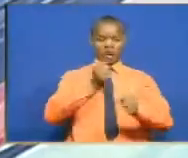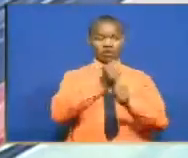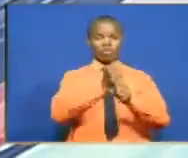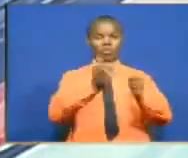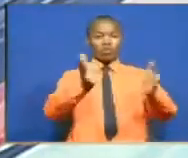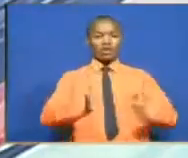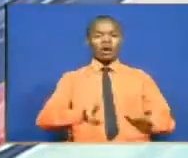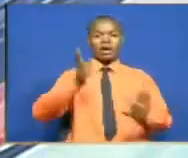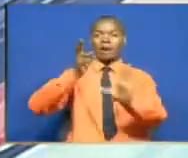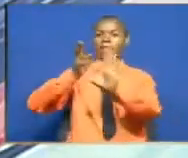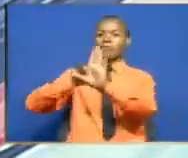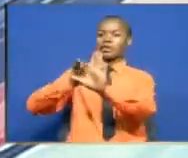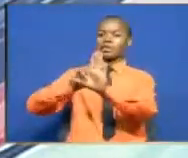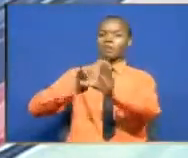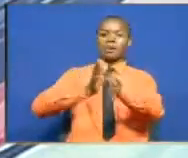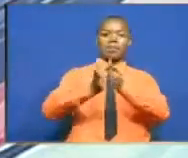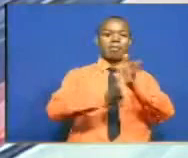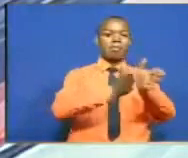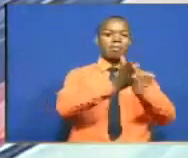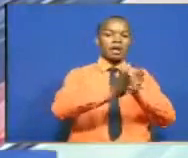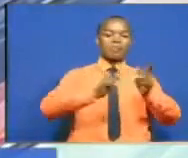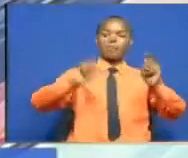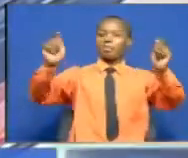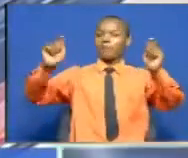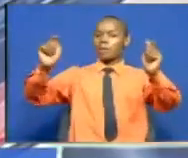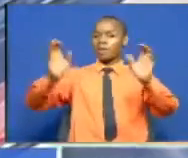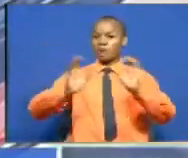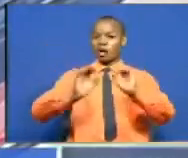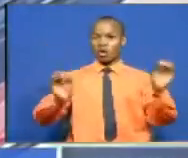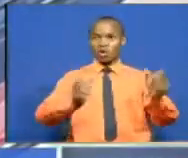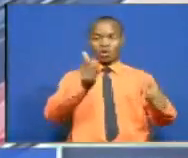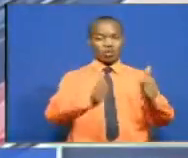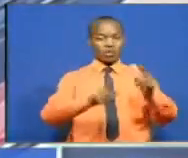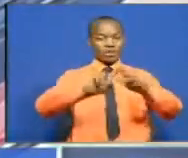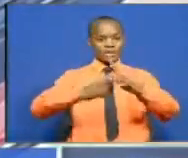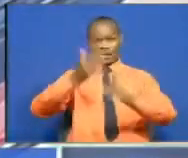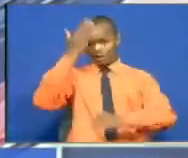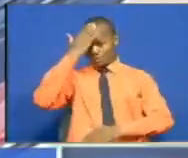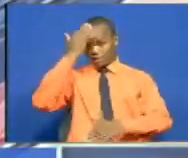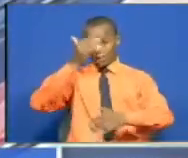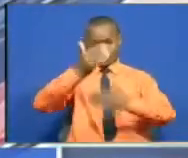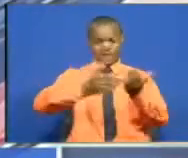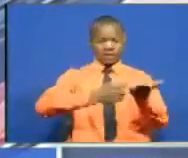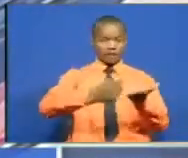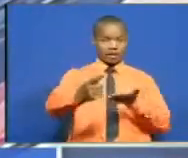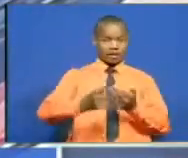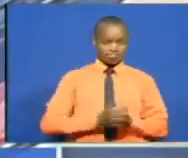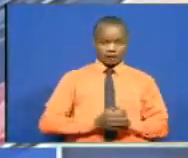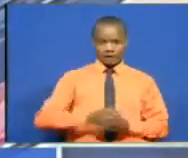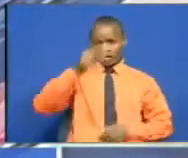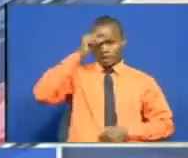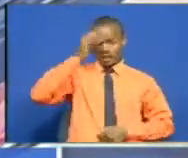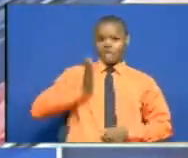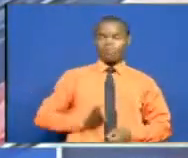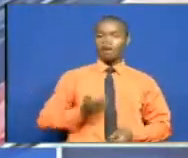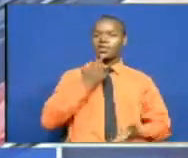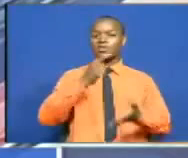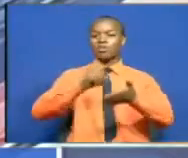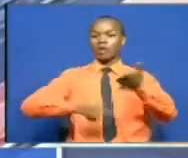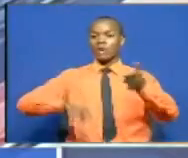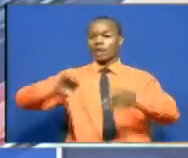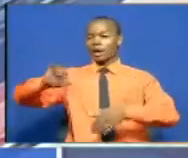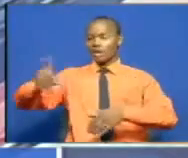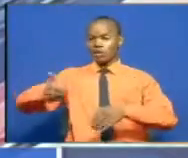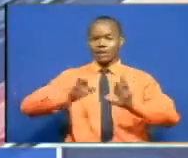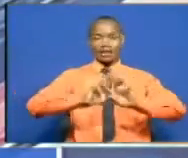to participate in the planned nationwide strike set to begin Monday. Ojaamong says his administration is ready for dialogue